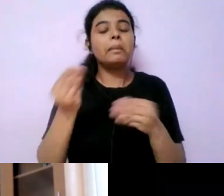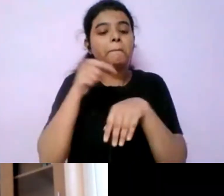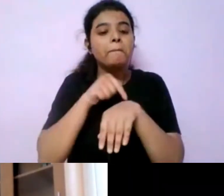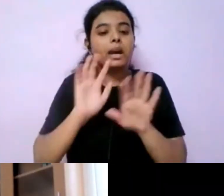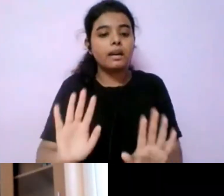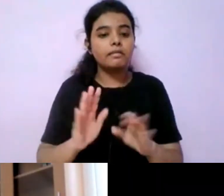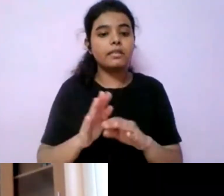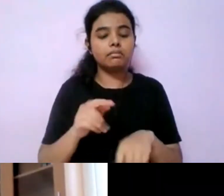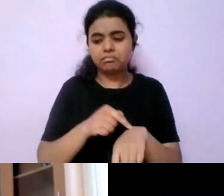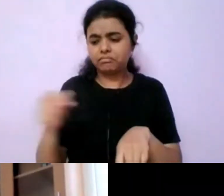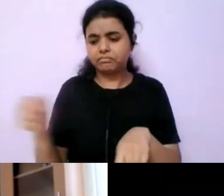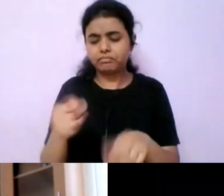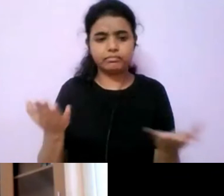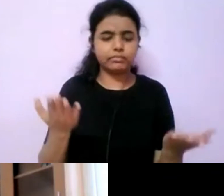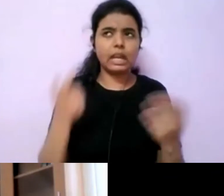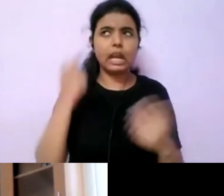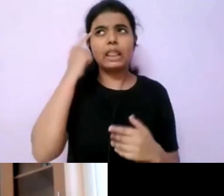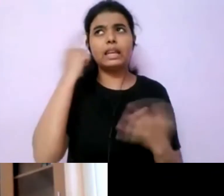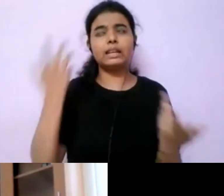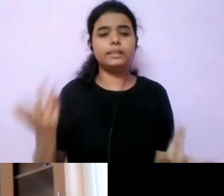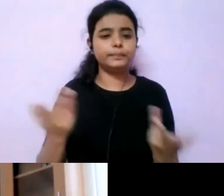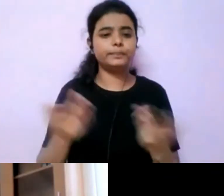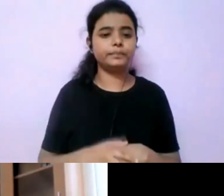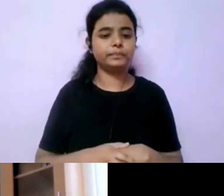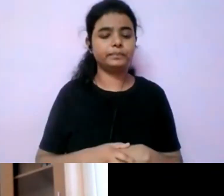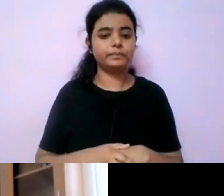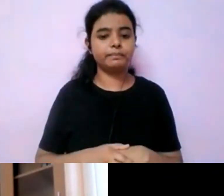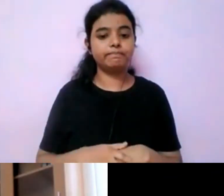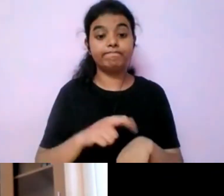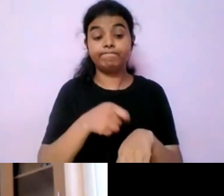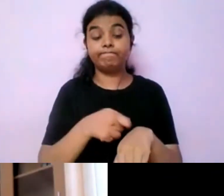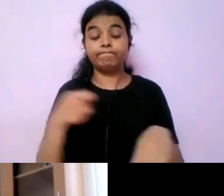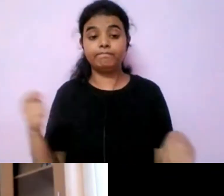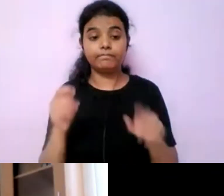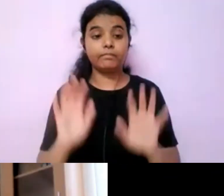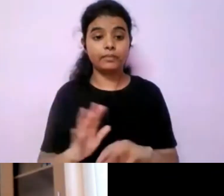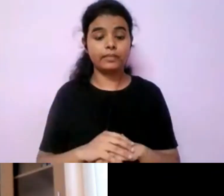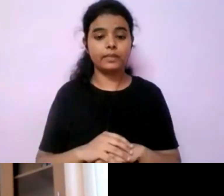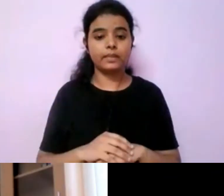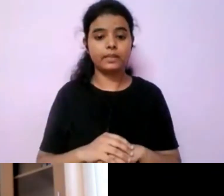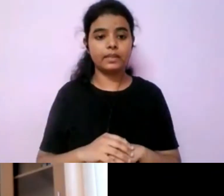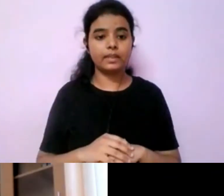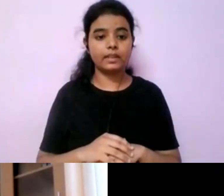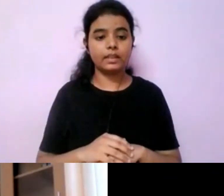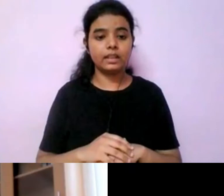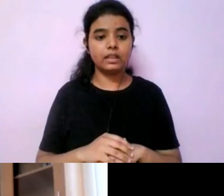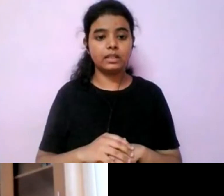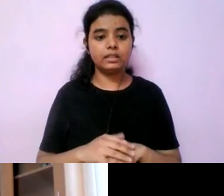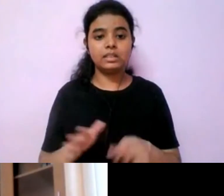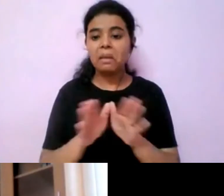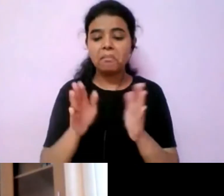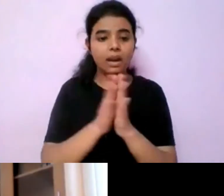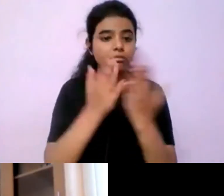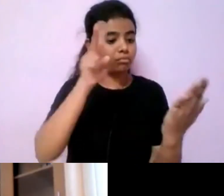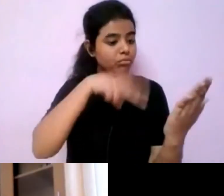a while. I mean, when I think I took me a long time to get beyond just being really fascinated with